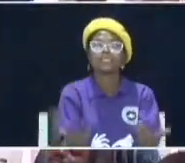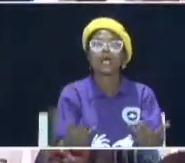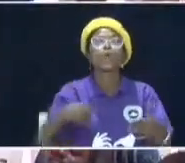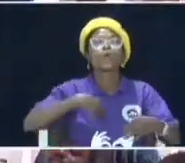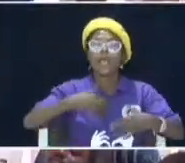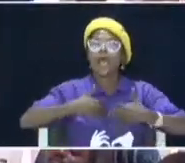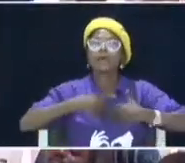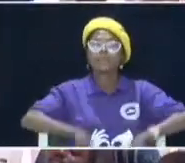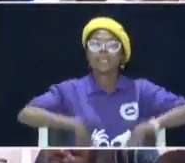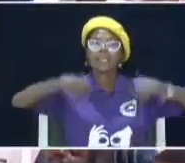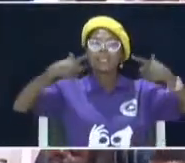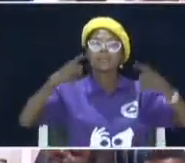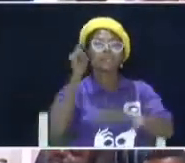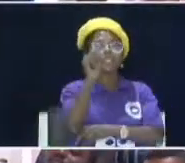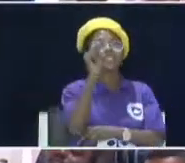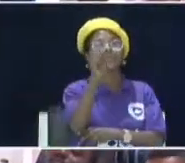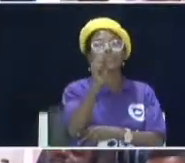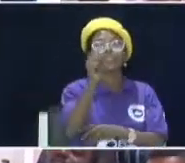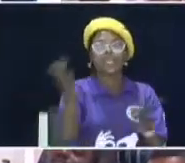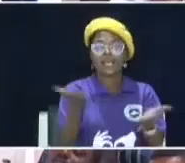live testifiers tonight.